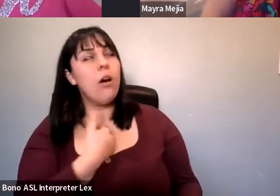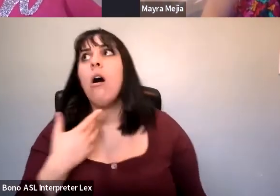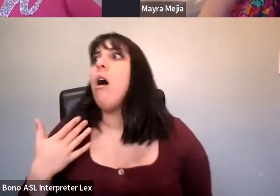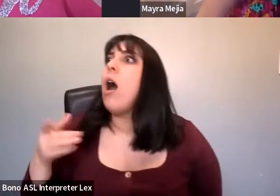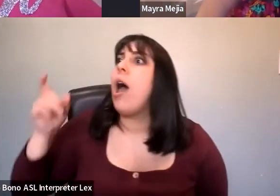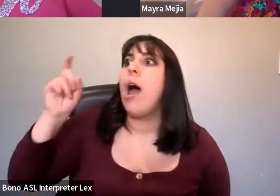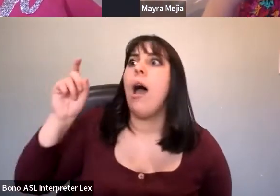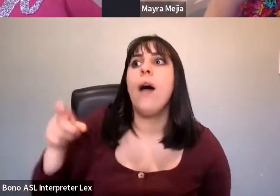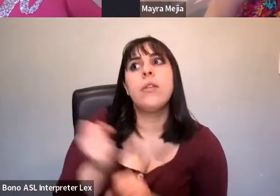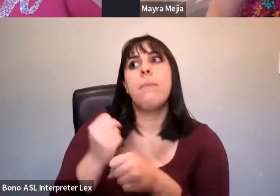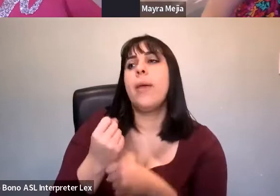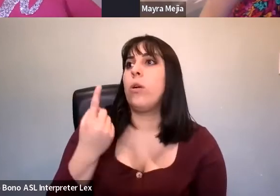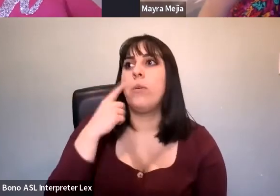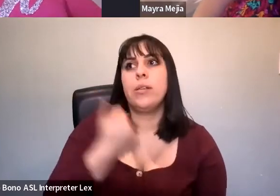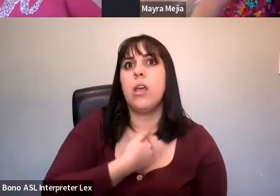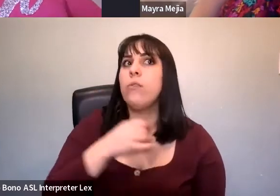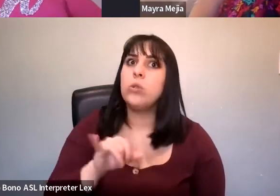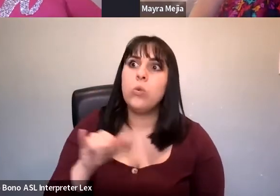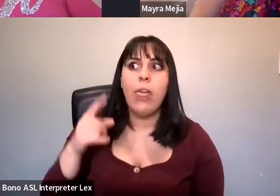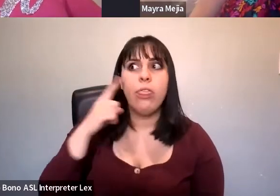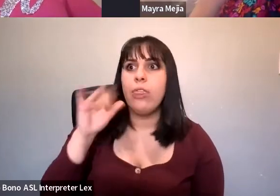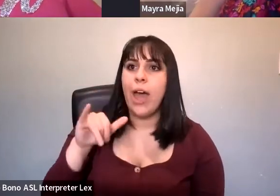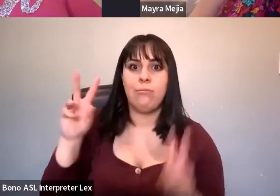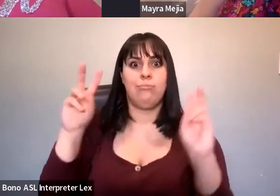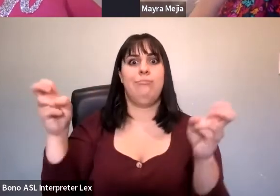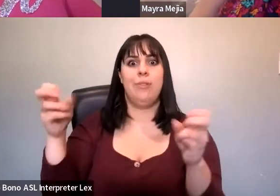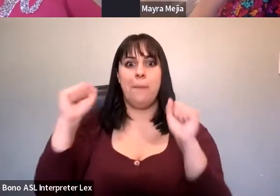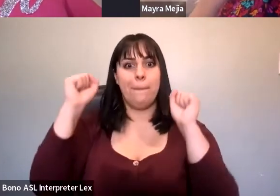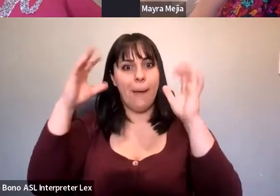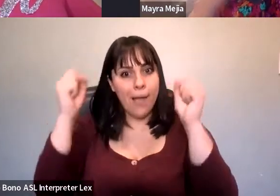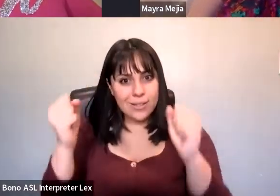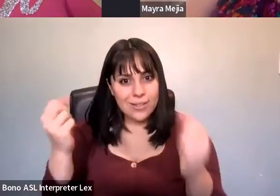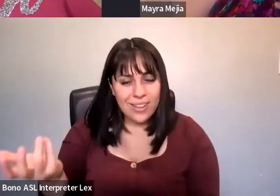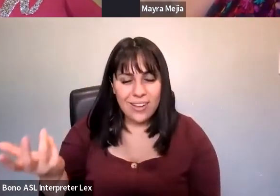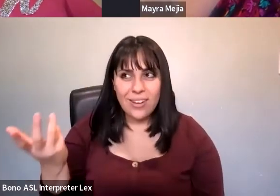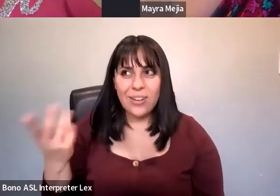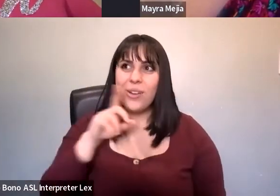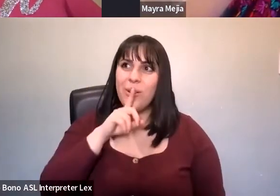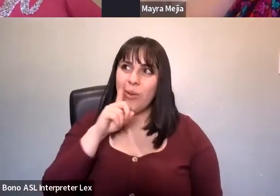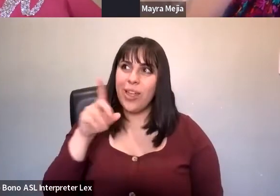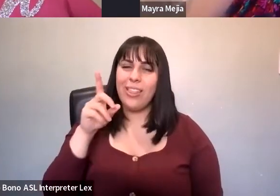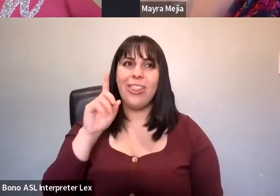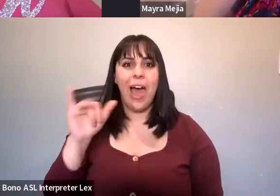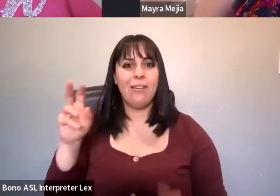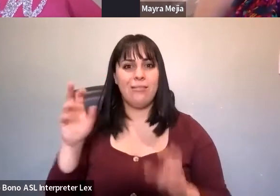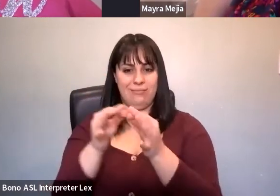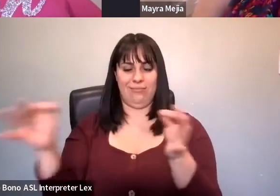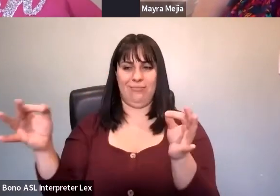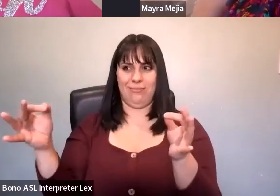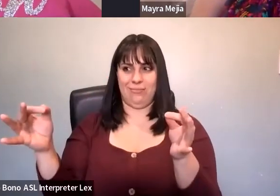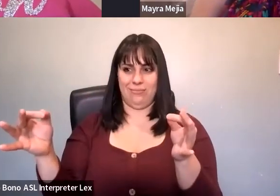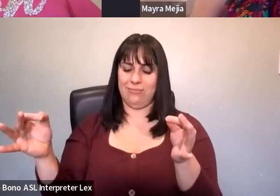one made too, because I just think it's amazing. It's a testament to just living your